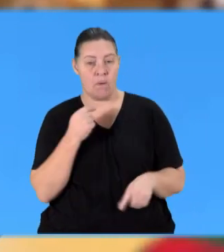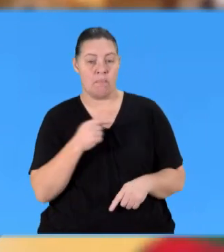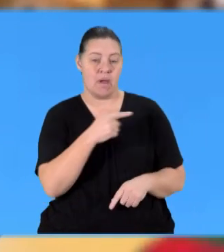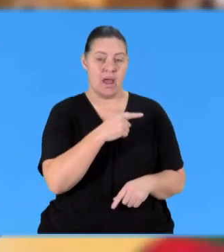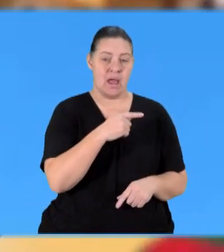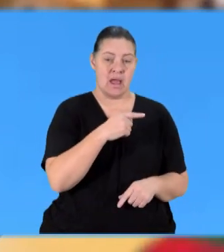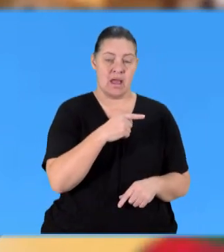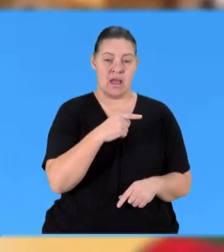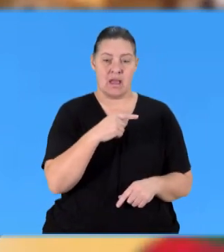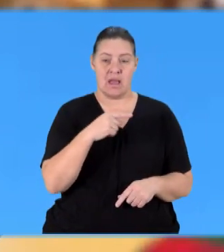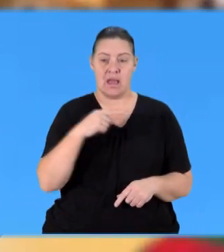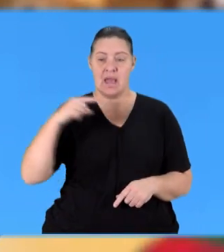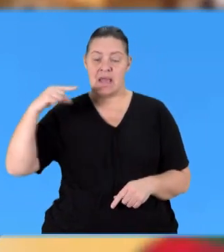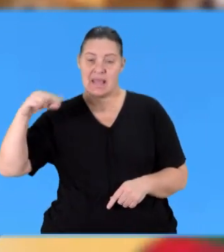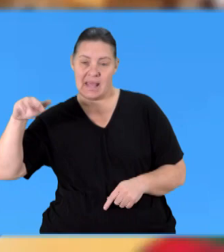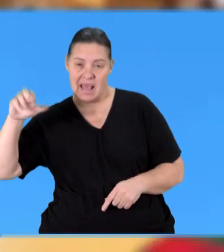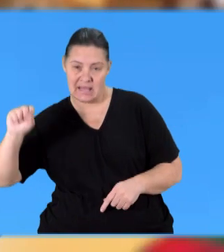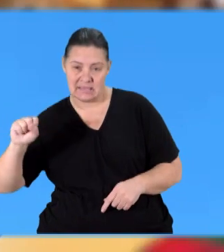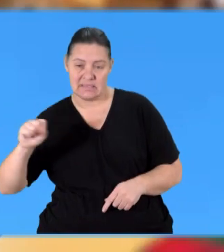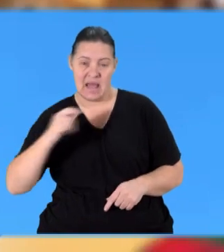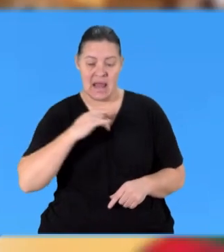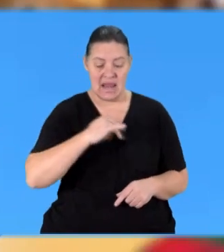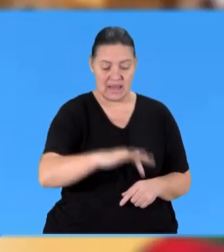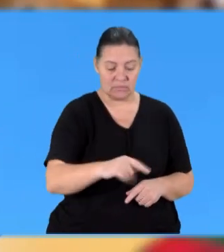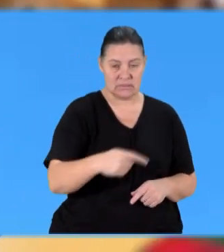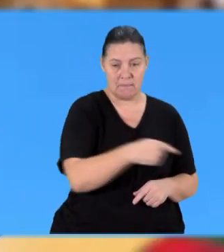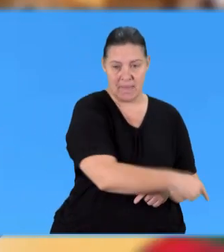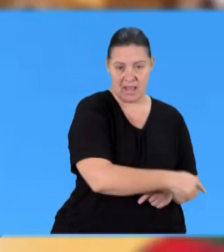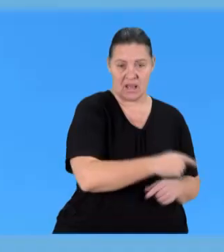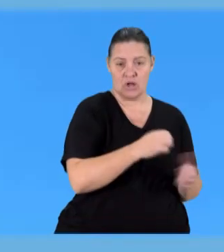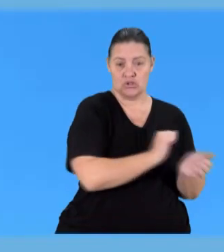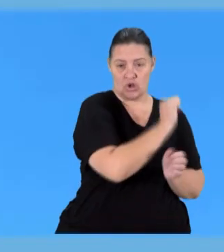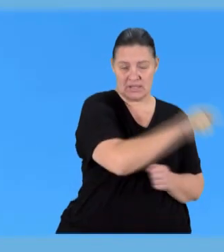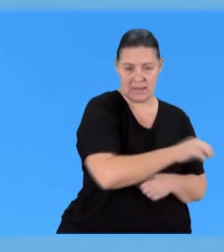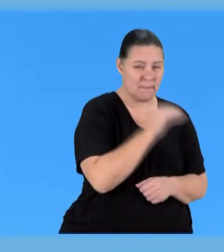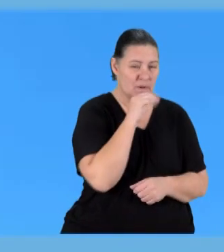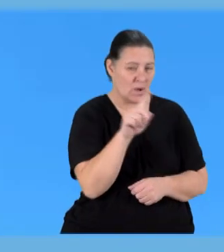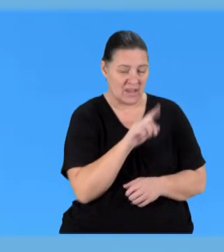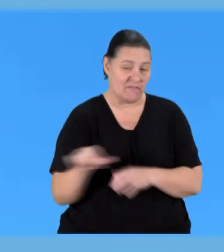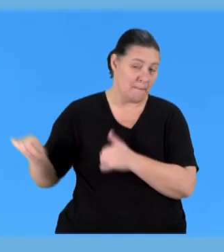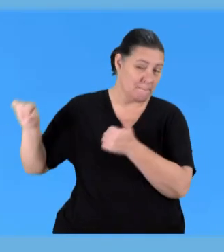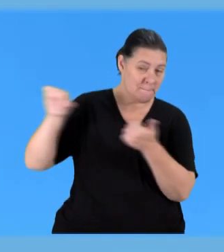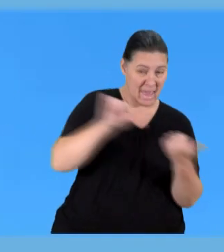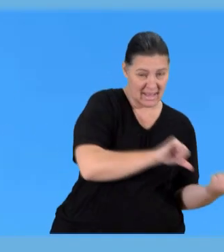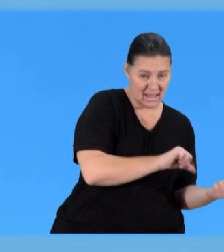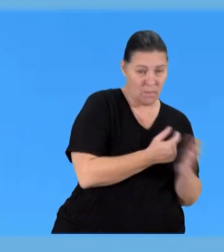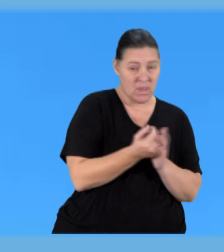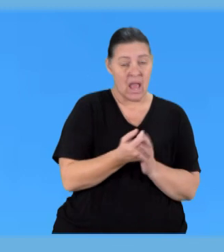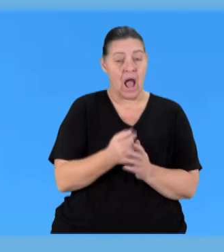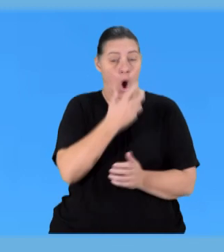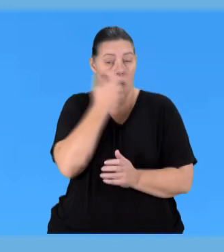liquid, to solid, what do we call them? So now, when we are going backwards, removing the heat